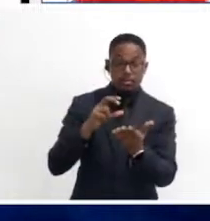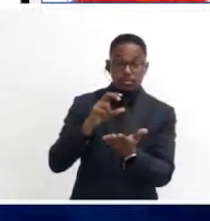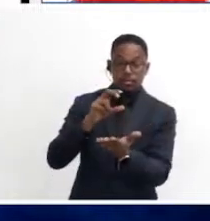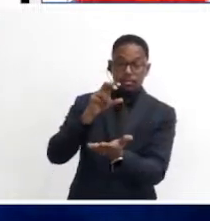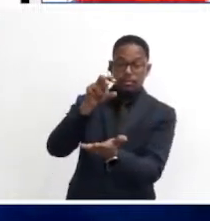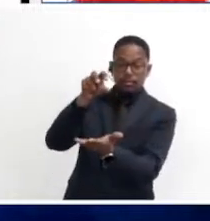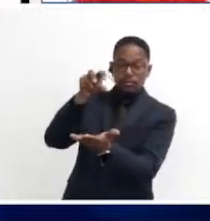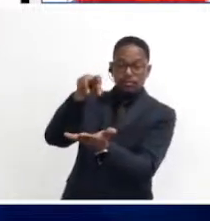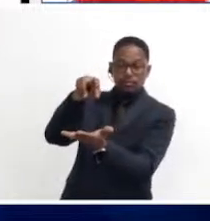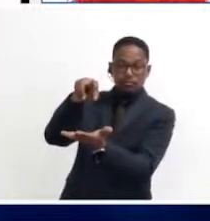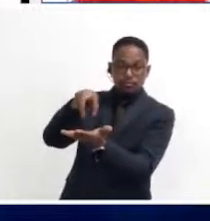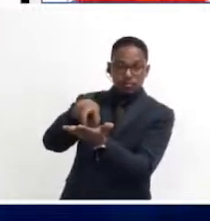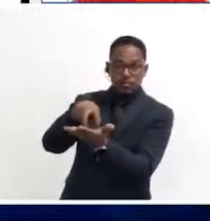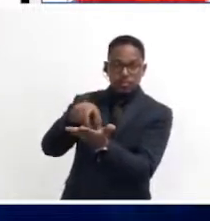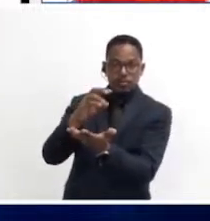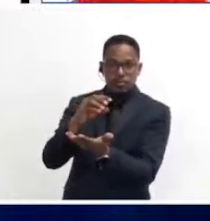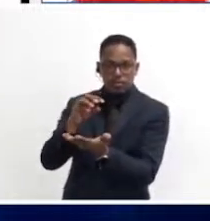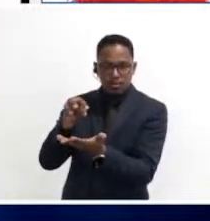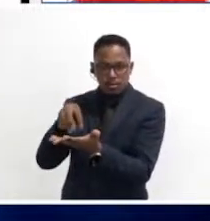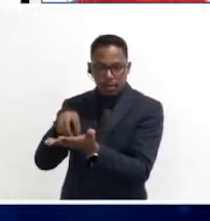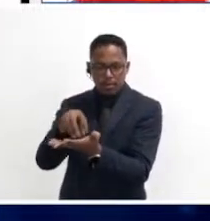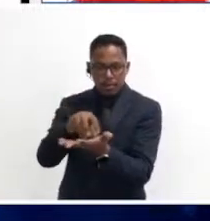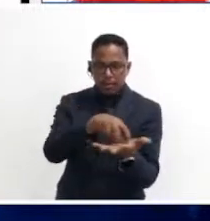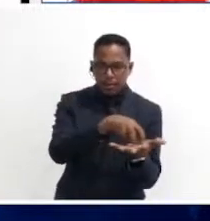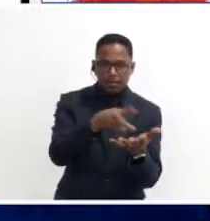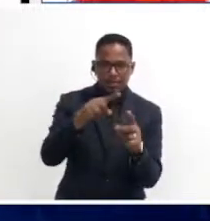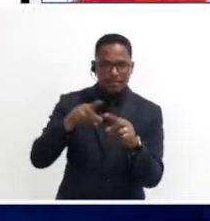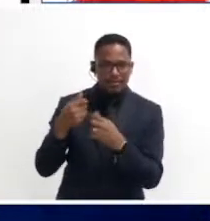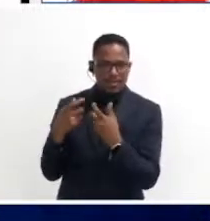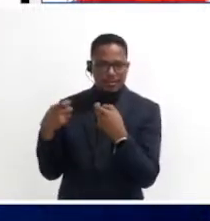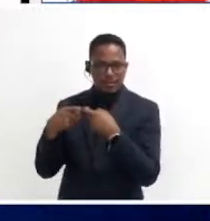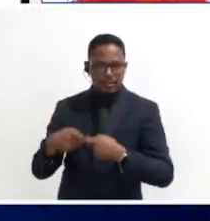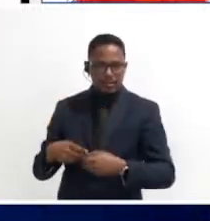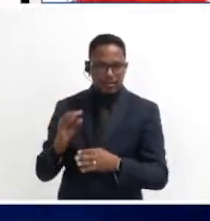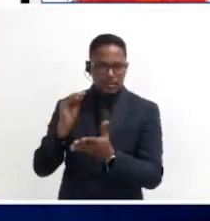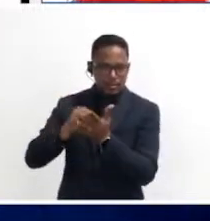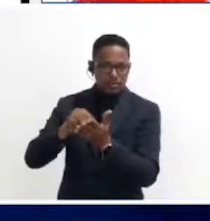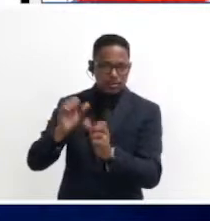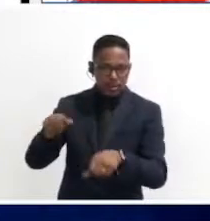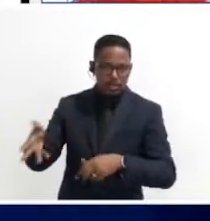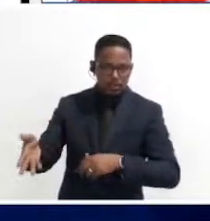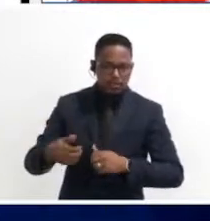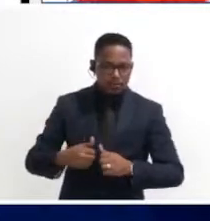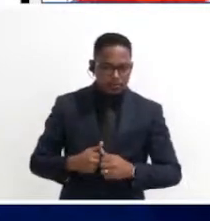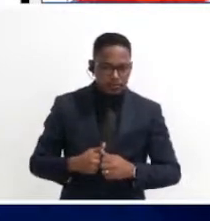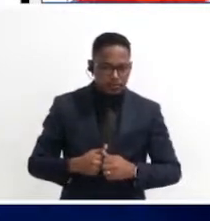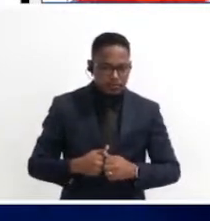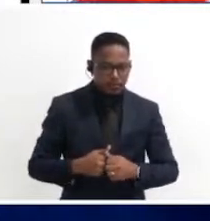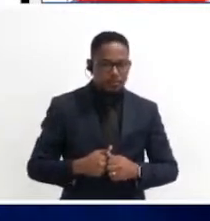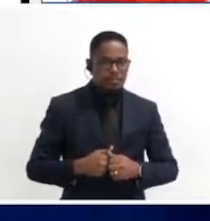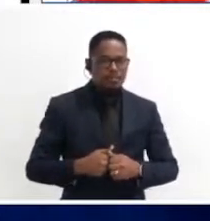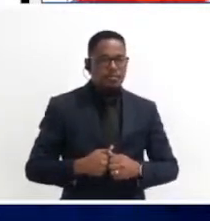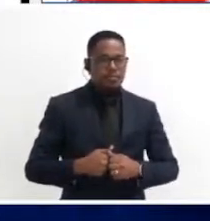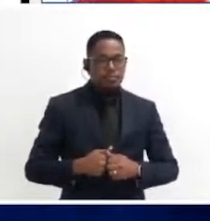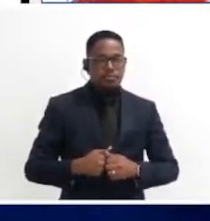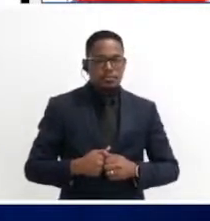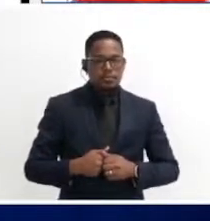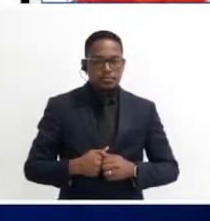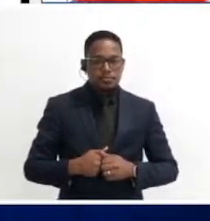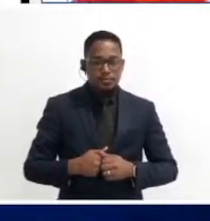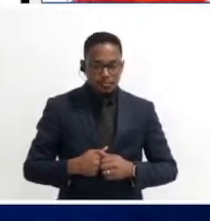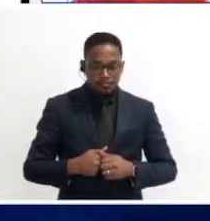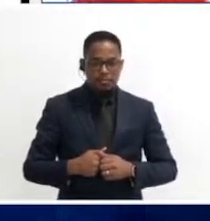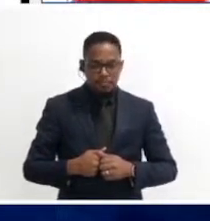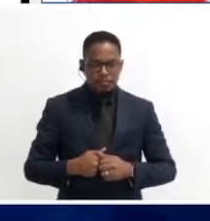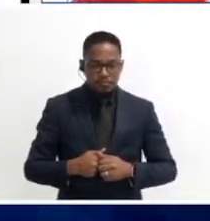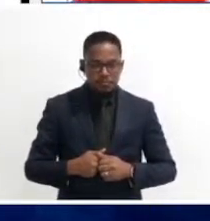quite good. And this particular package has really taken over in the last 10 or 15 years in terms of